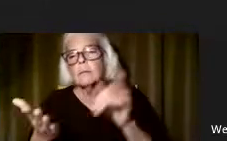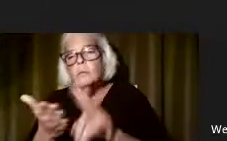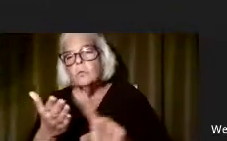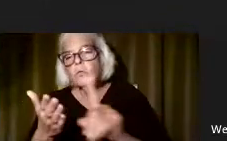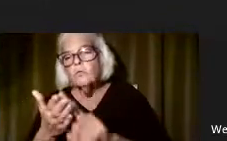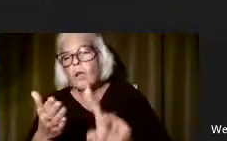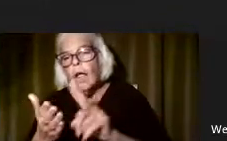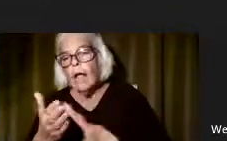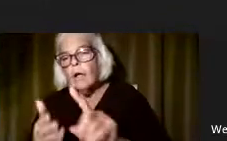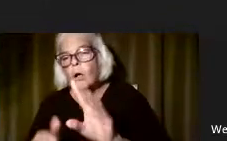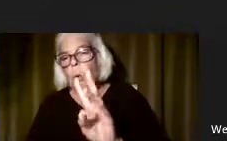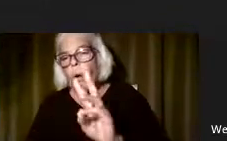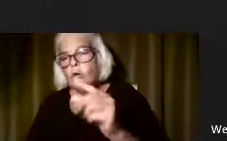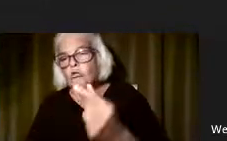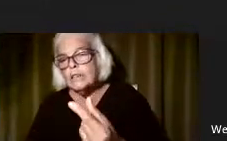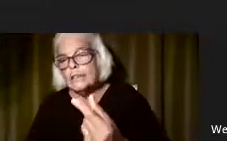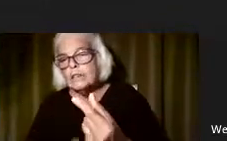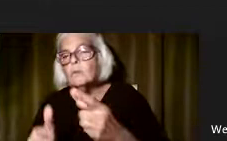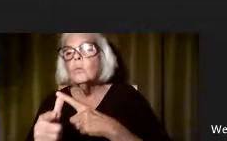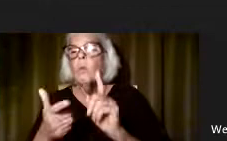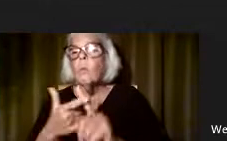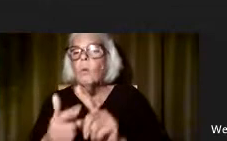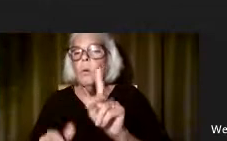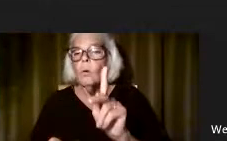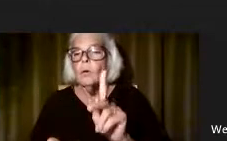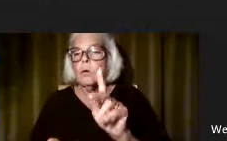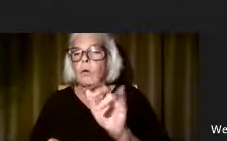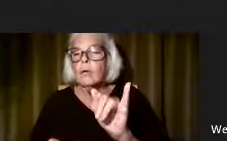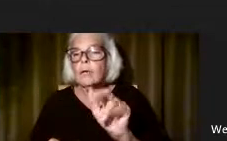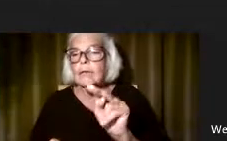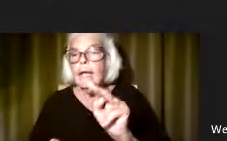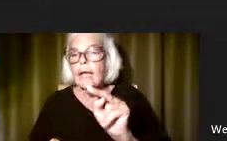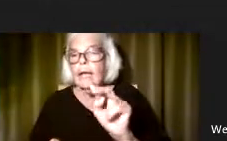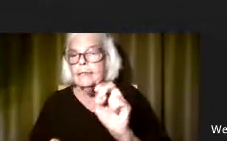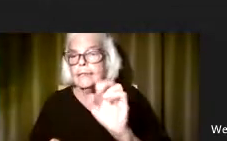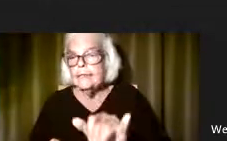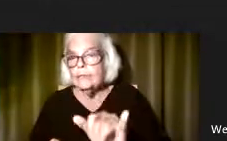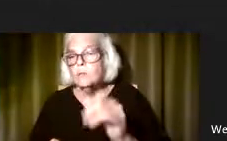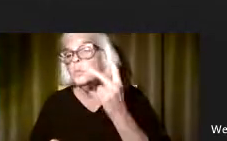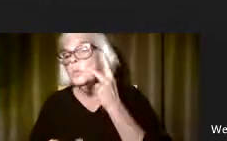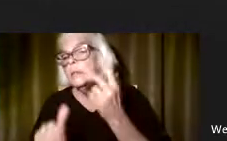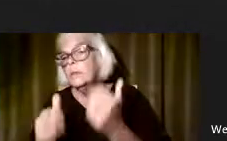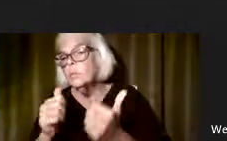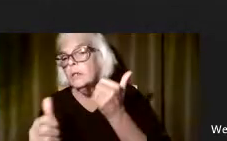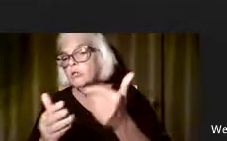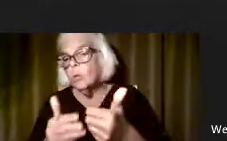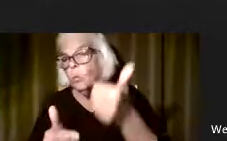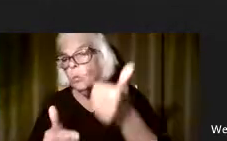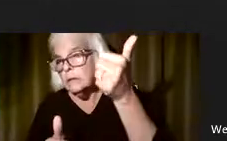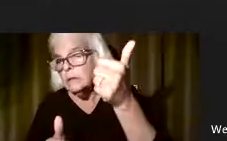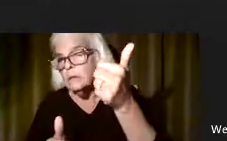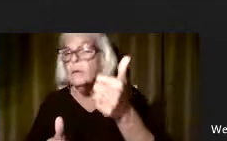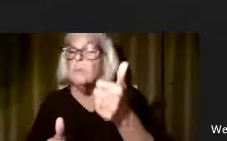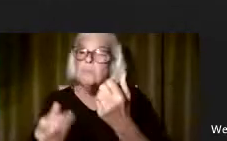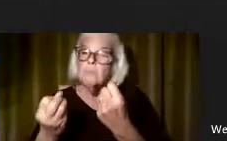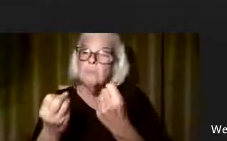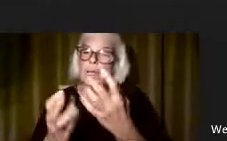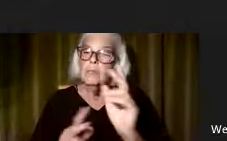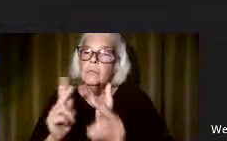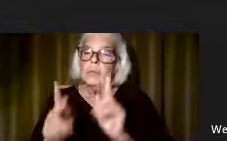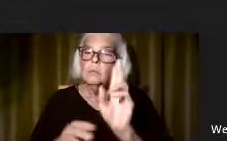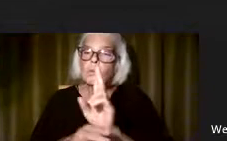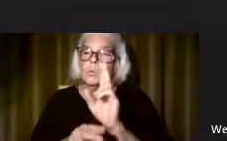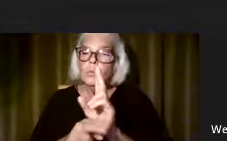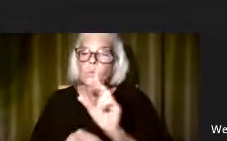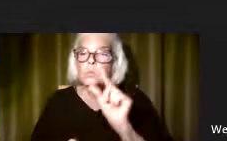are nearest you, or a lot of people use Google Maps. I think we determined that it would be more harmful to have outdated